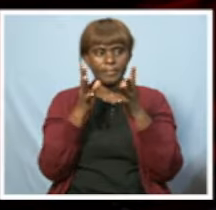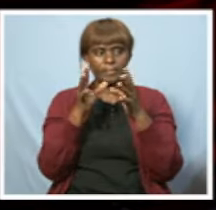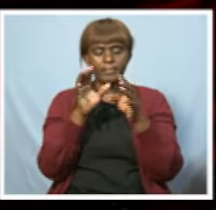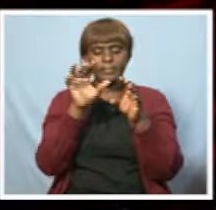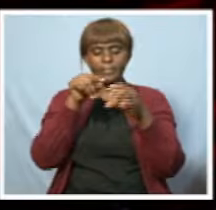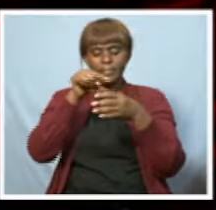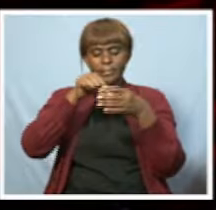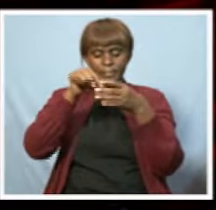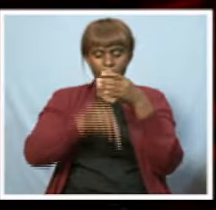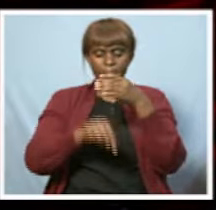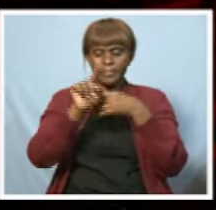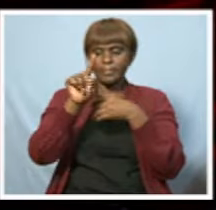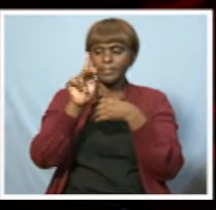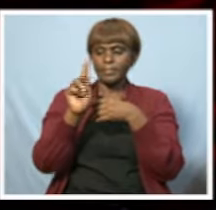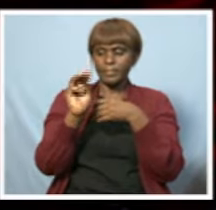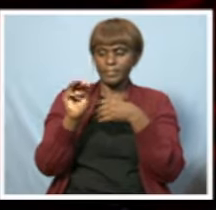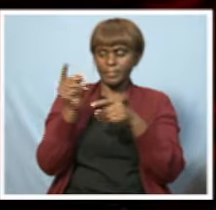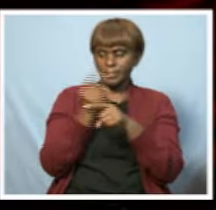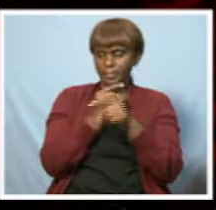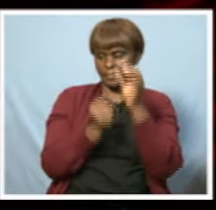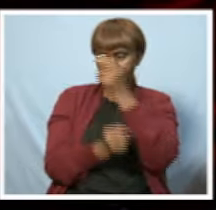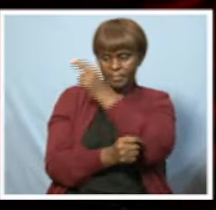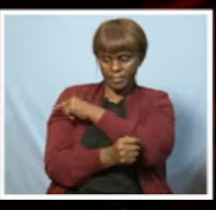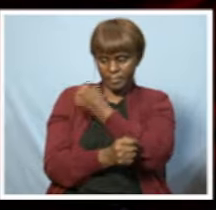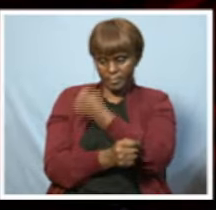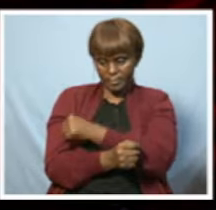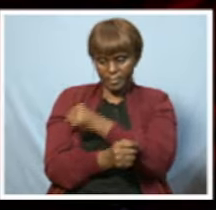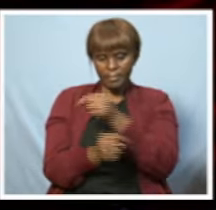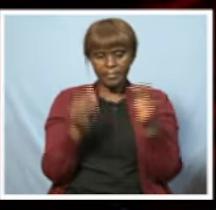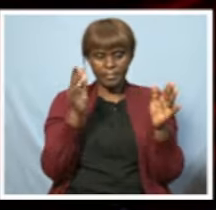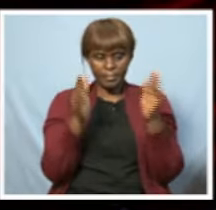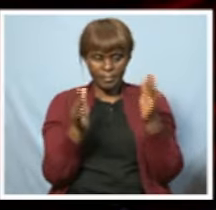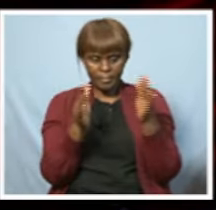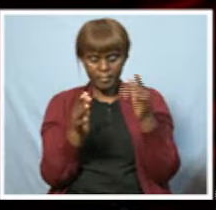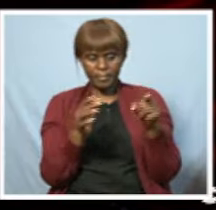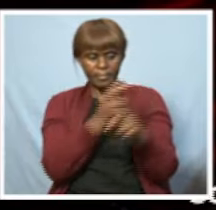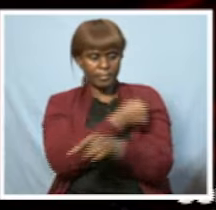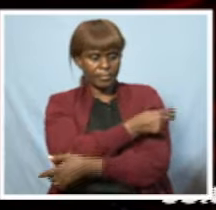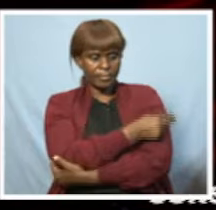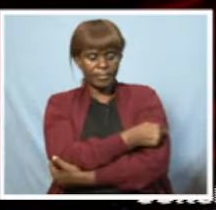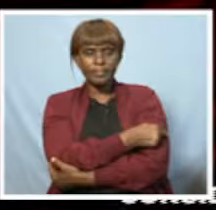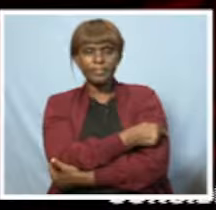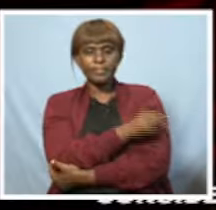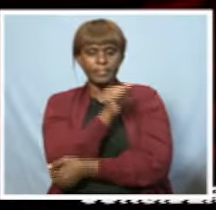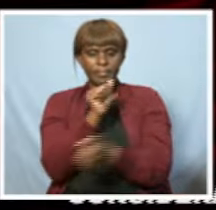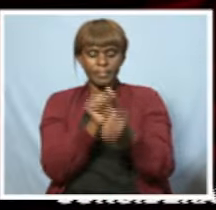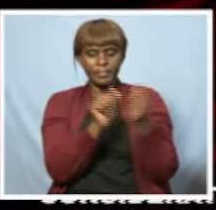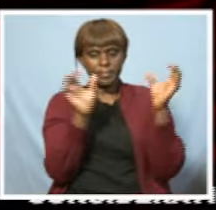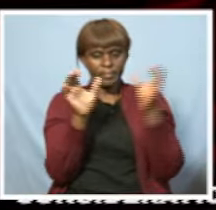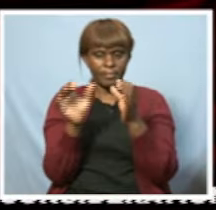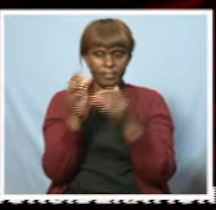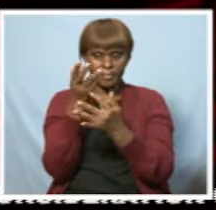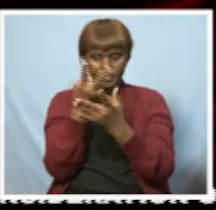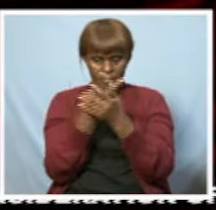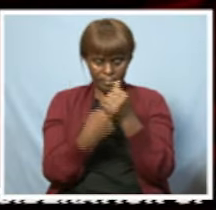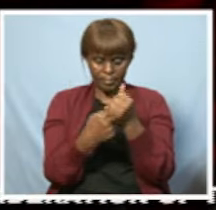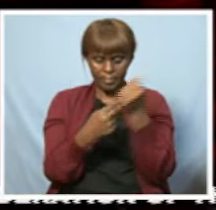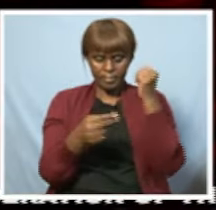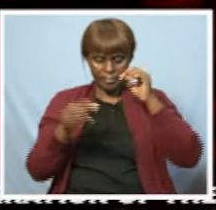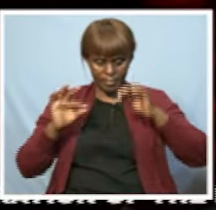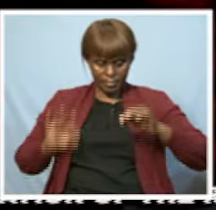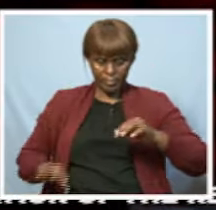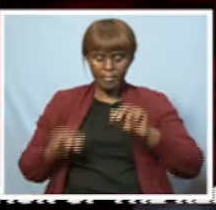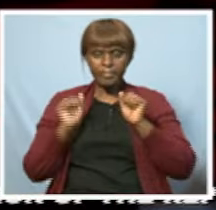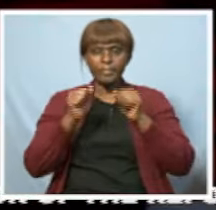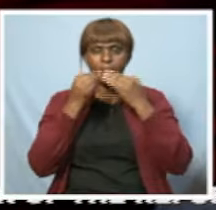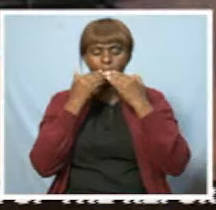1 kilometer away from the clinic. So we had to put it in between the clinic and the community so that both parties can benefit. Thank